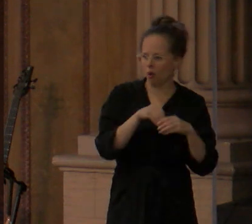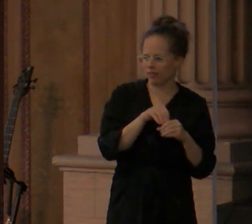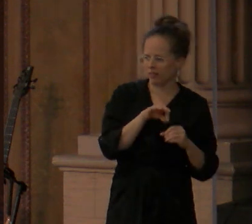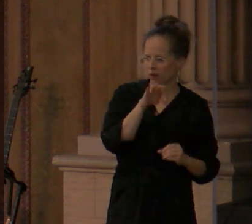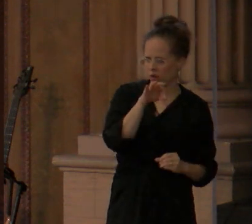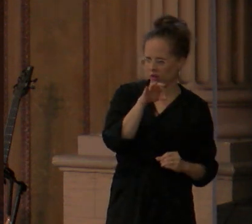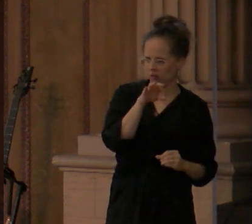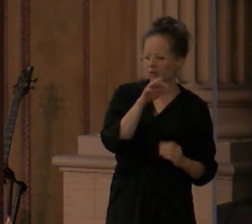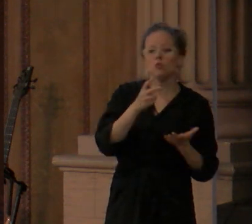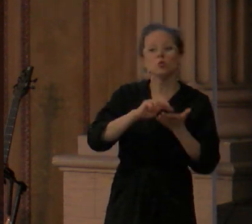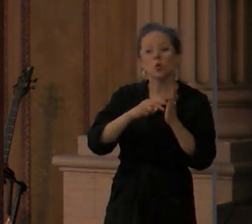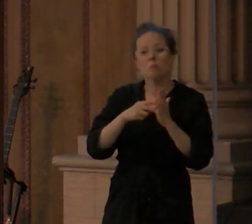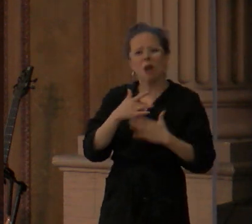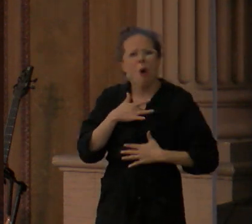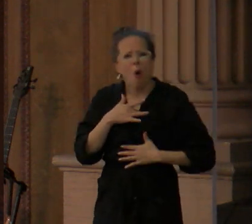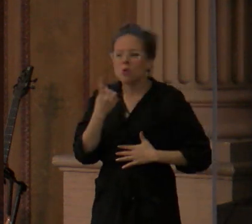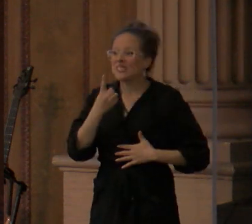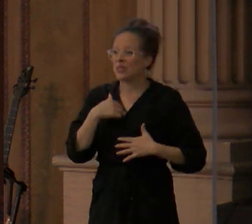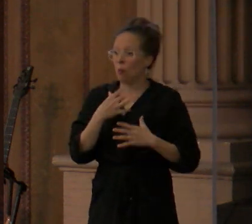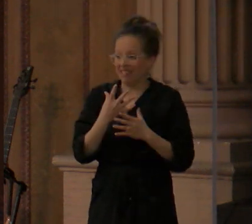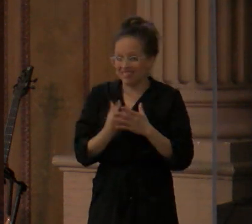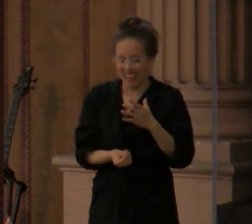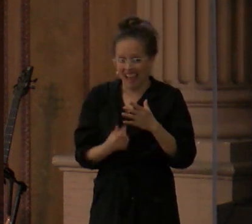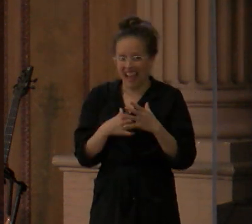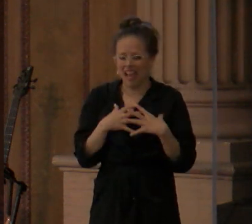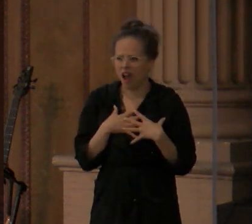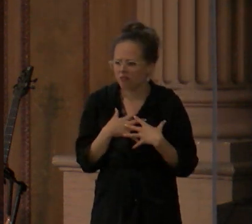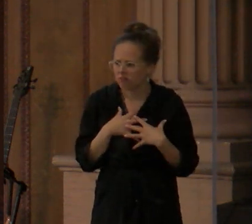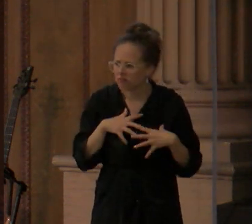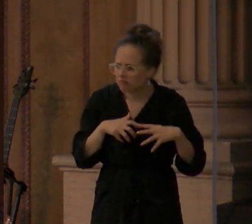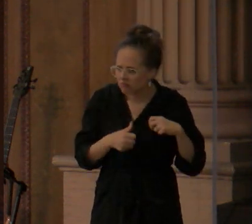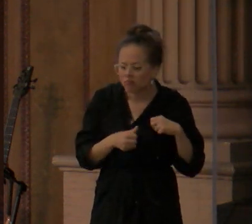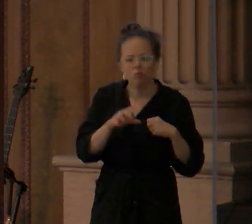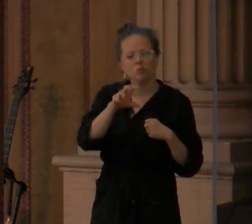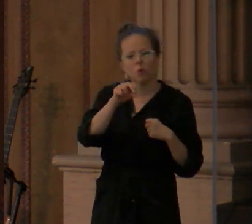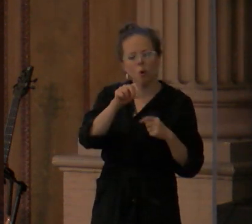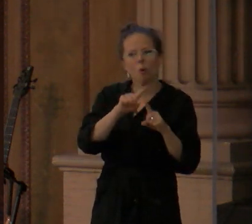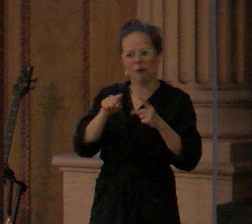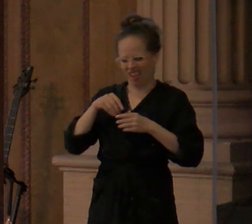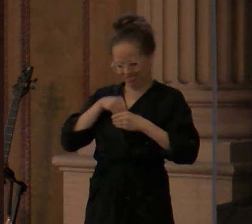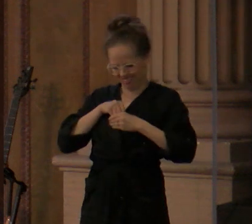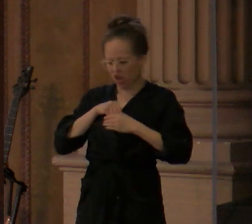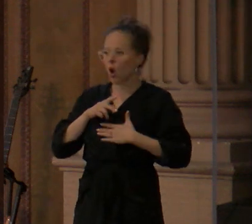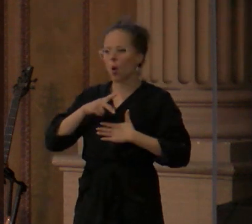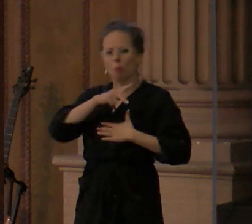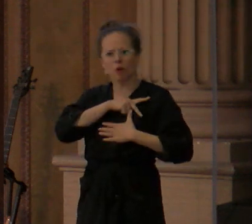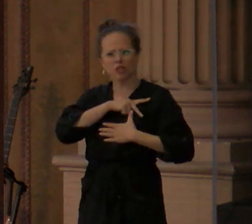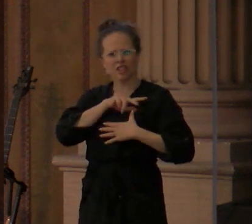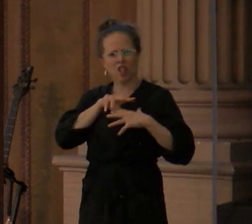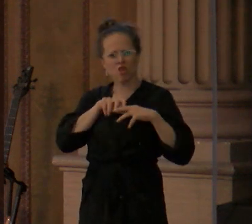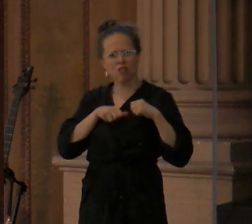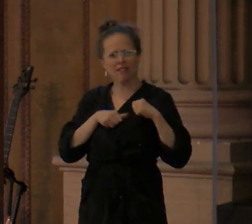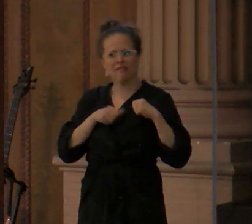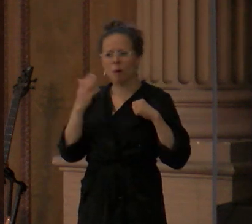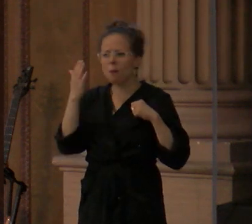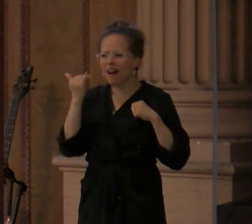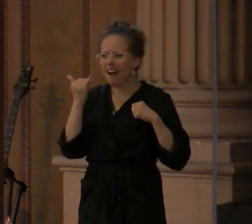of a loss of someone that has died, but it's a personal grief over our sin.